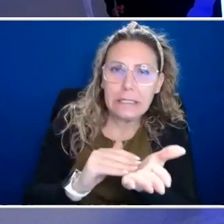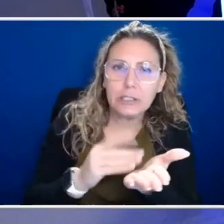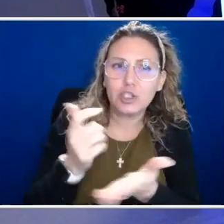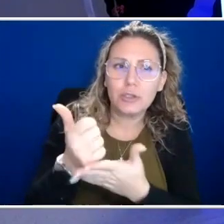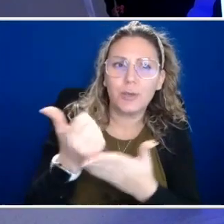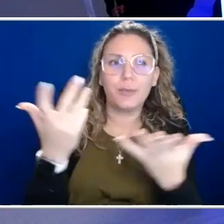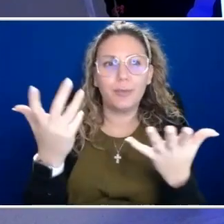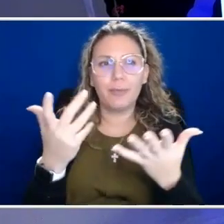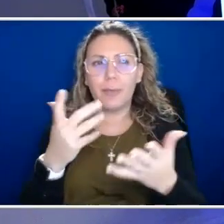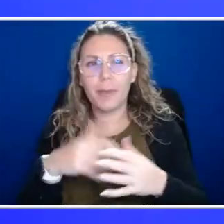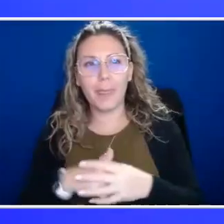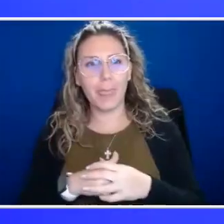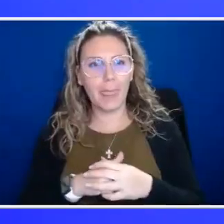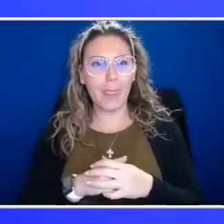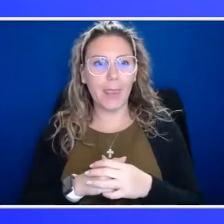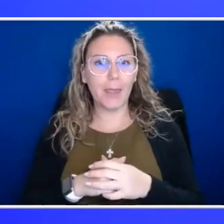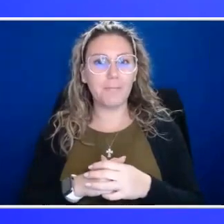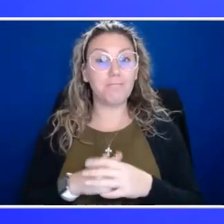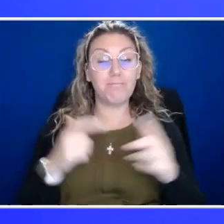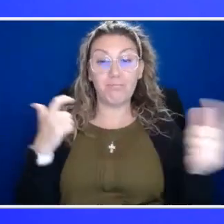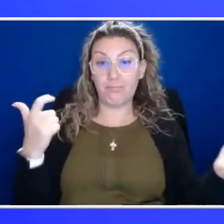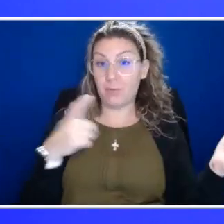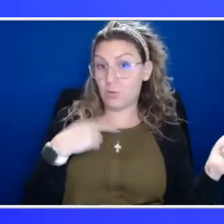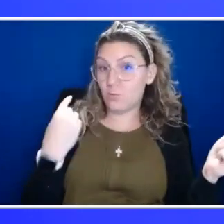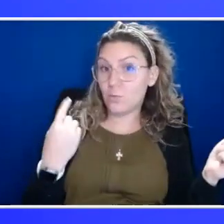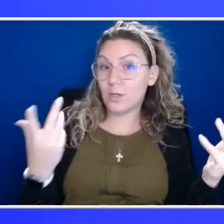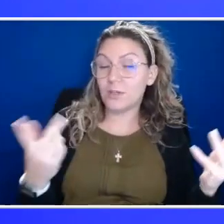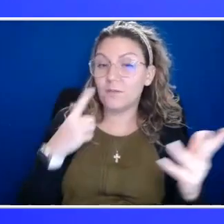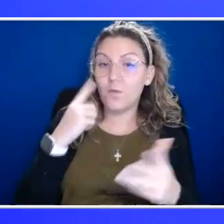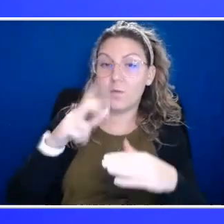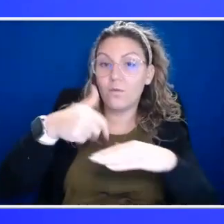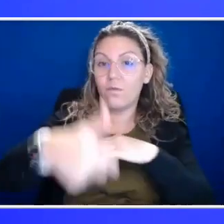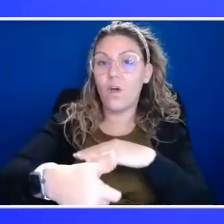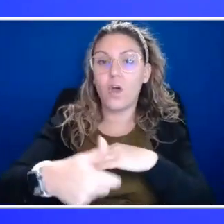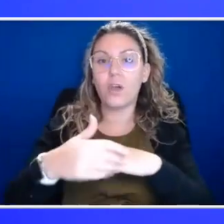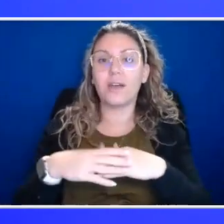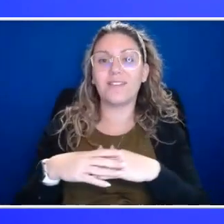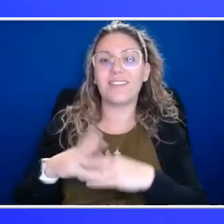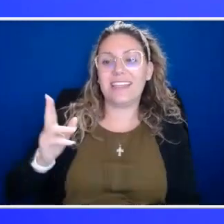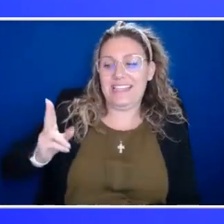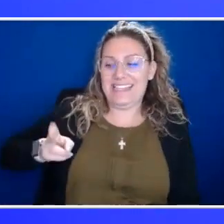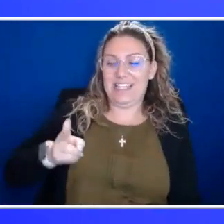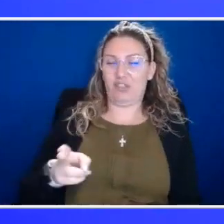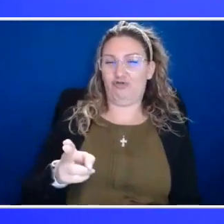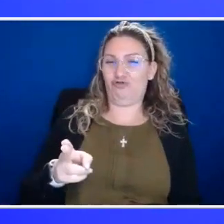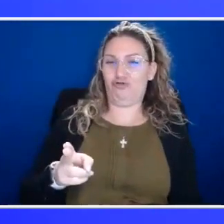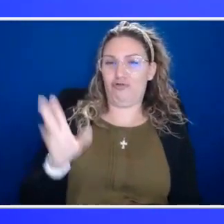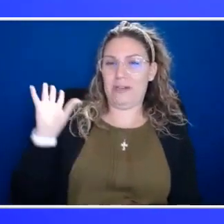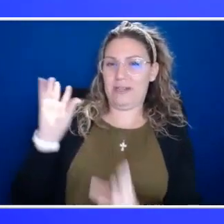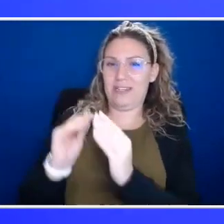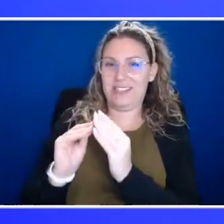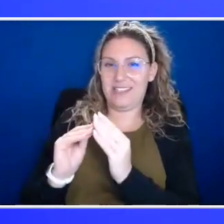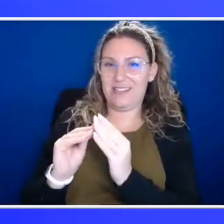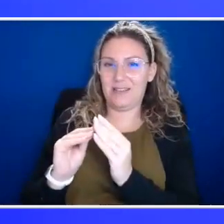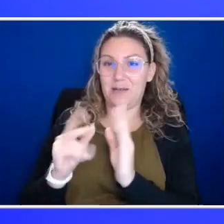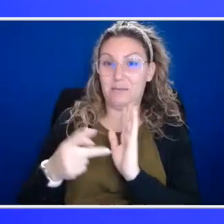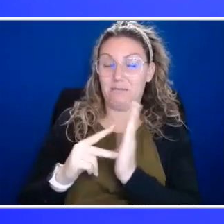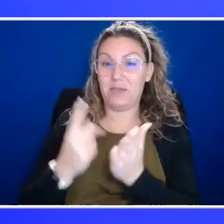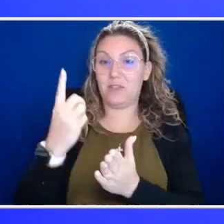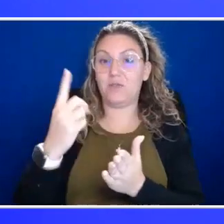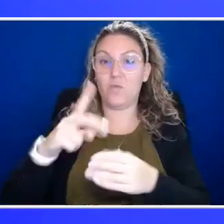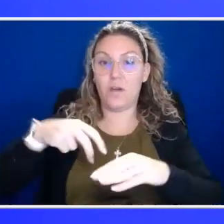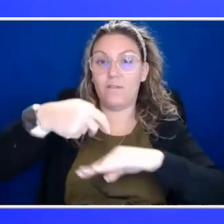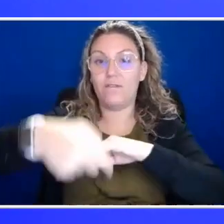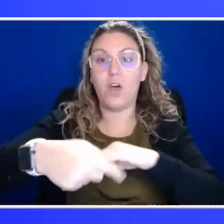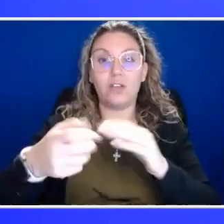out? The biggest risk factor for falls is history of falls. which means that one fall is really too many.